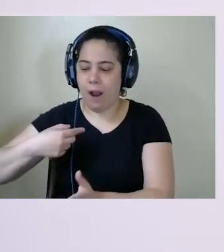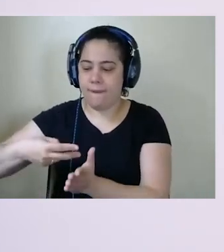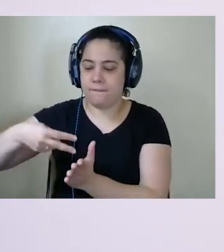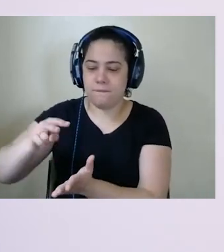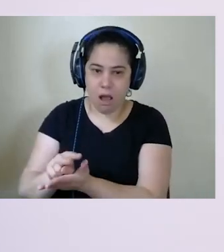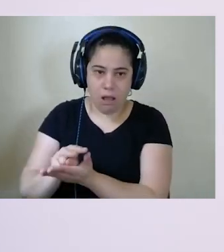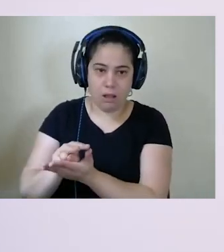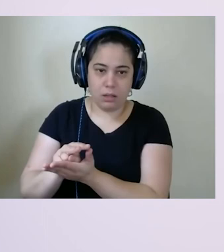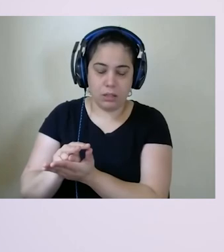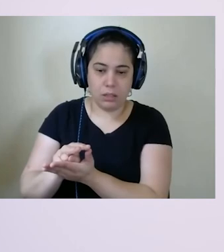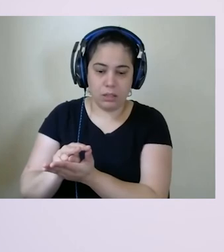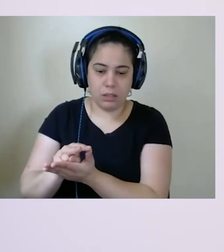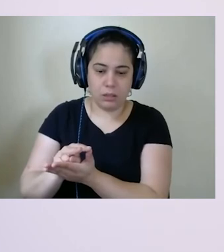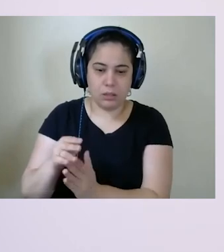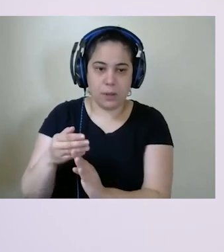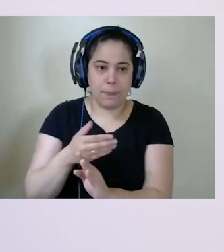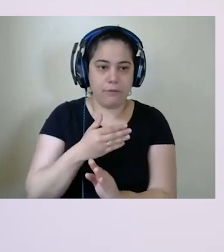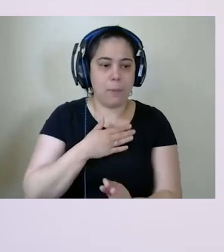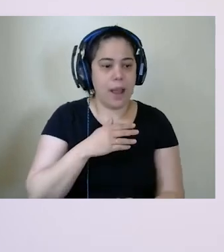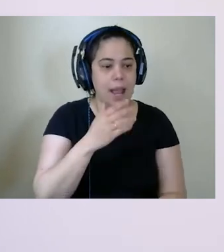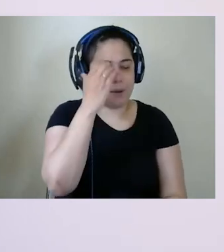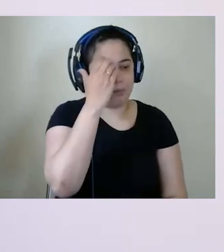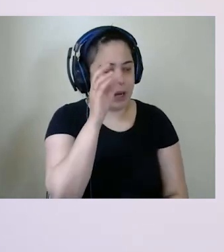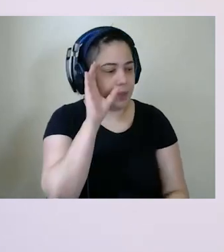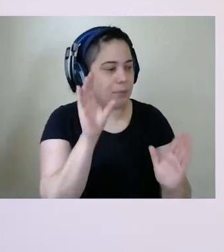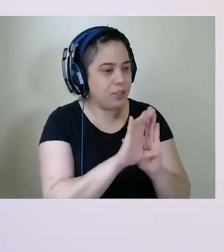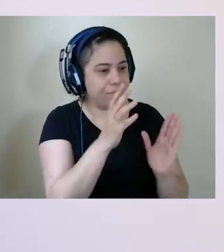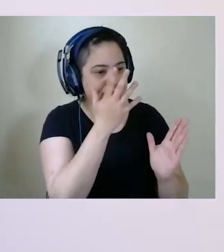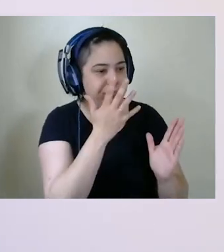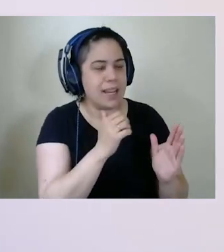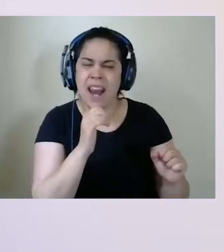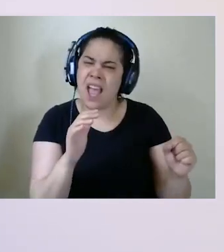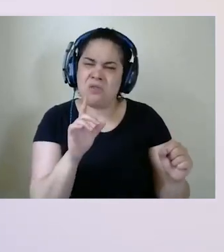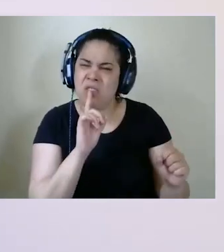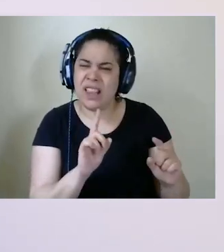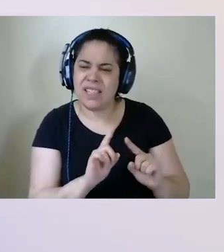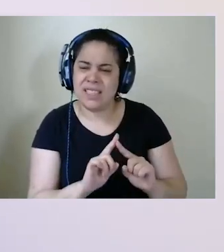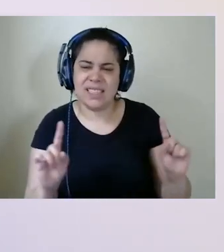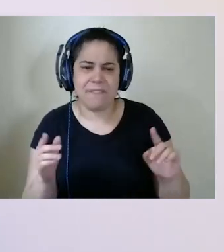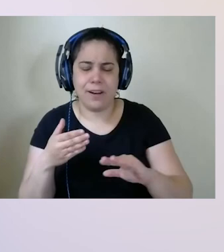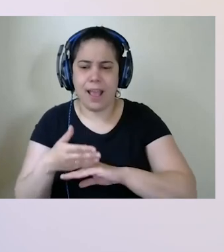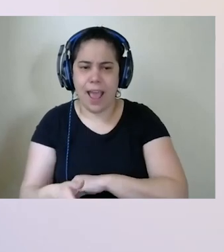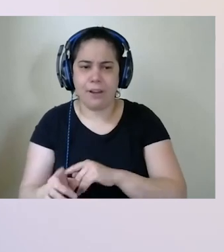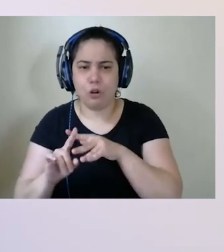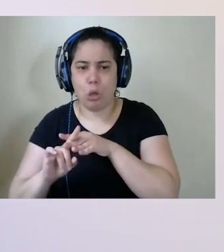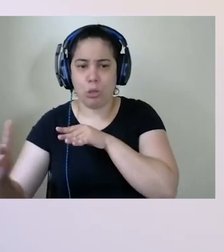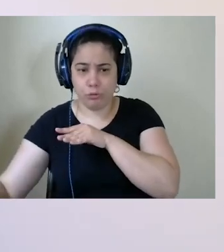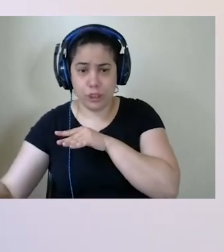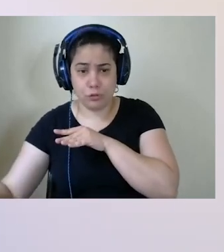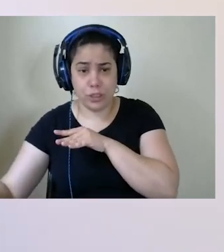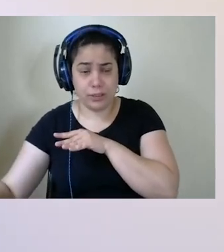the retreat, my brain looked a certain way. It didn't look a whole lot different when I came out of the retreat, although the retreat